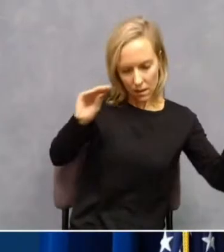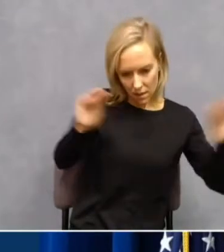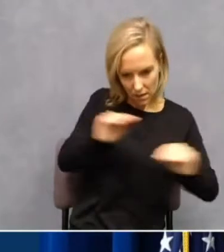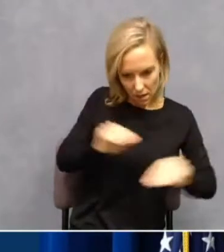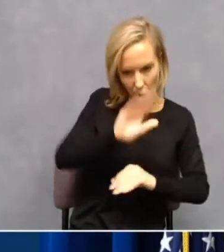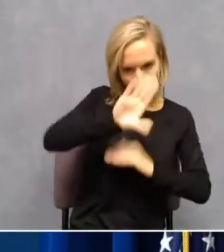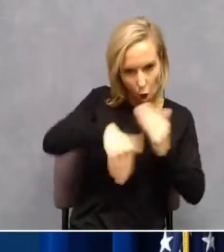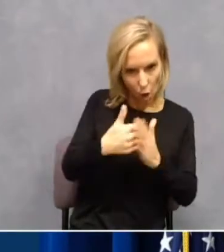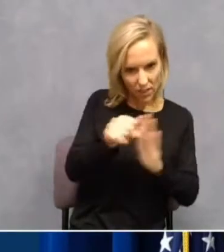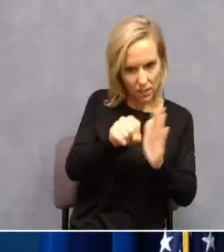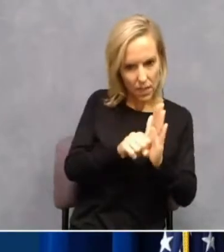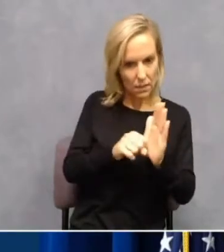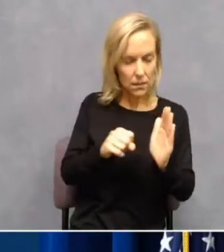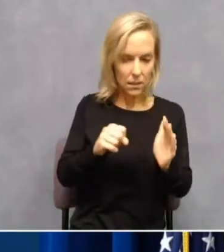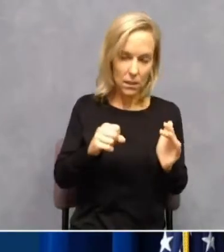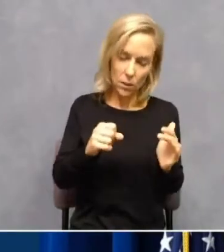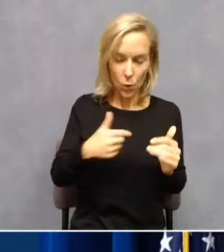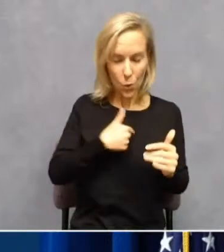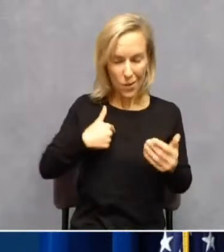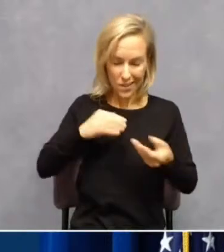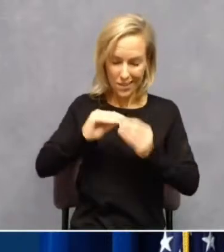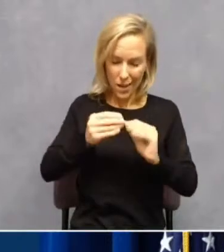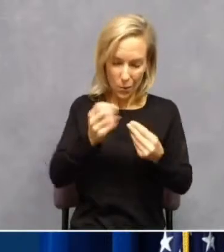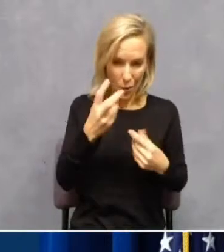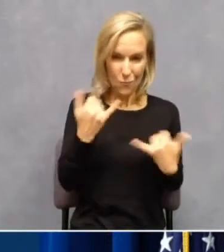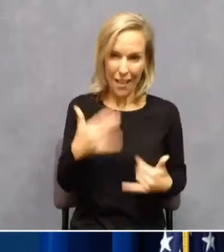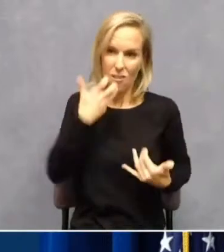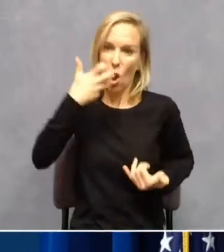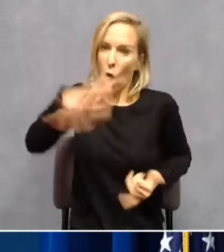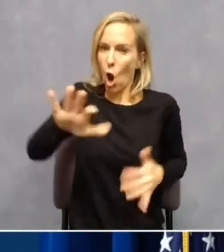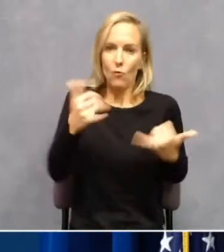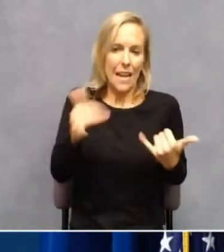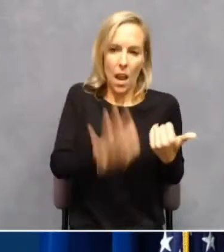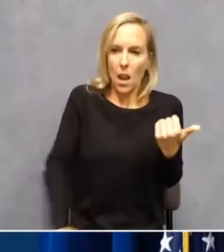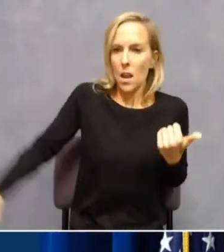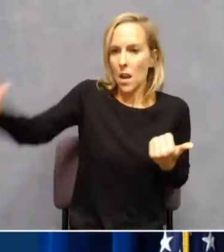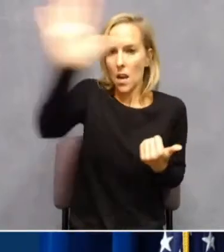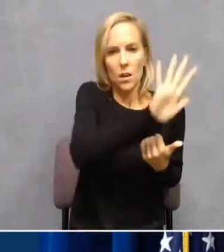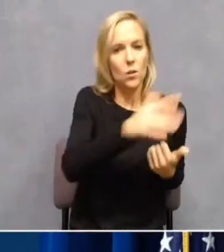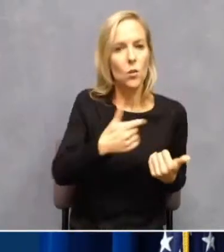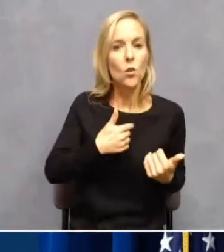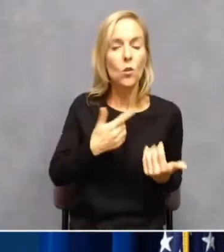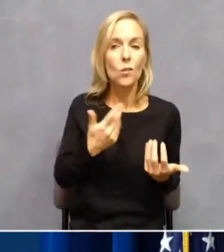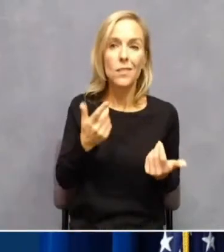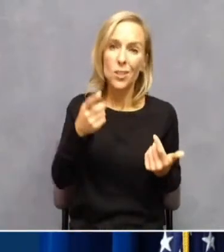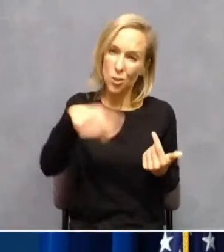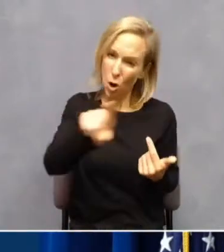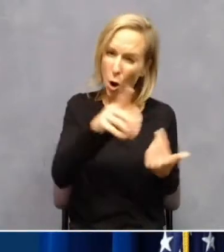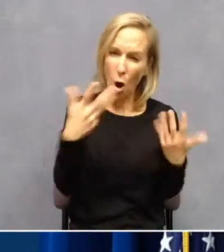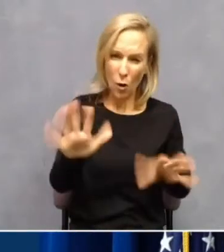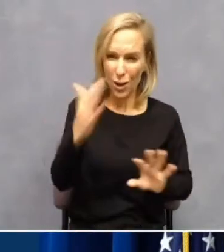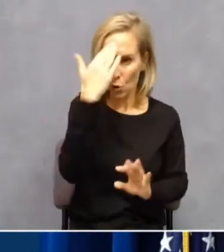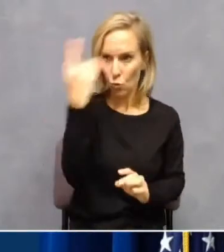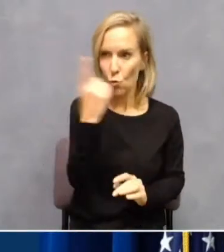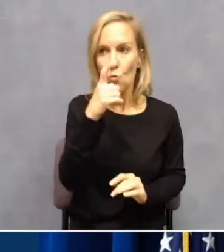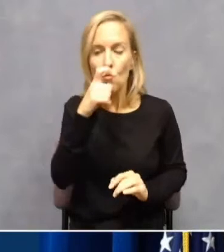still, it's really hot right now. Everybody should know somebody or business or an organization that either has